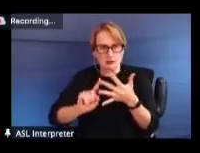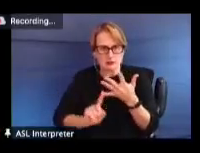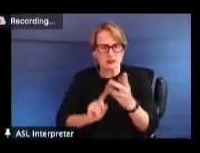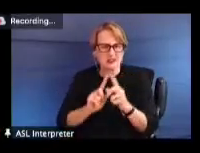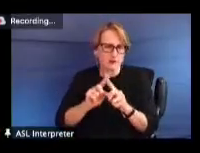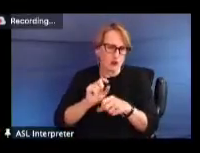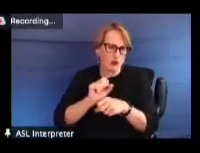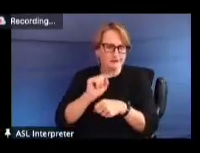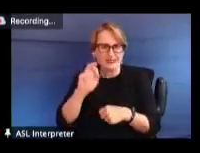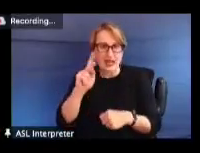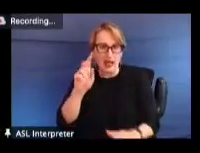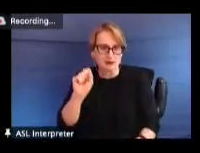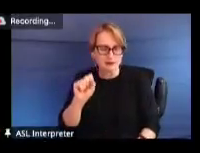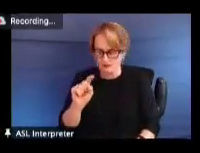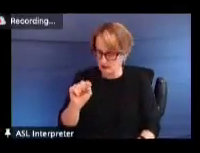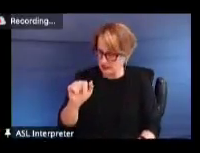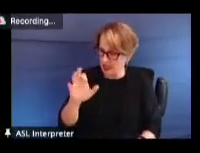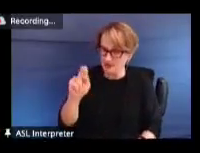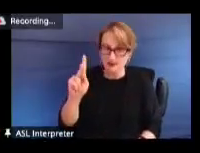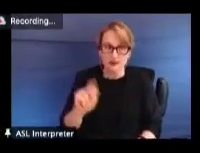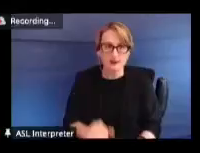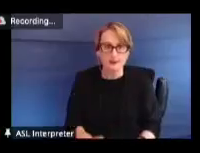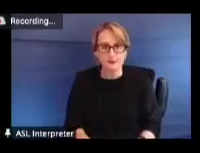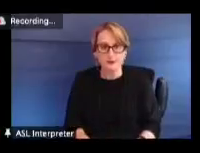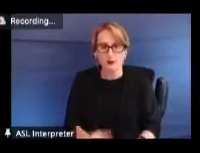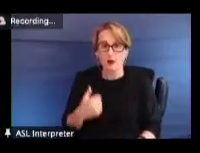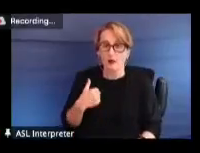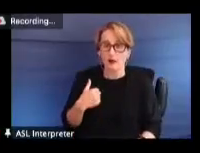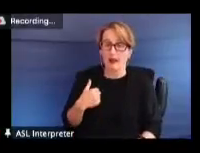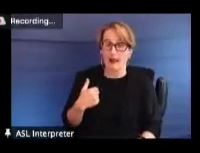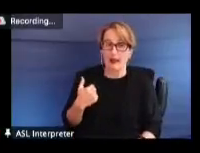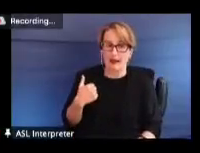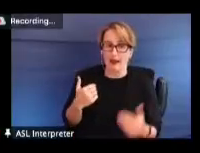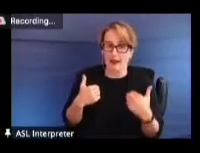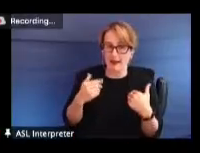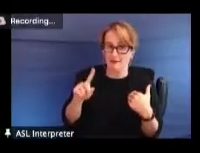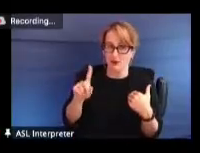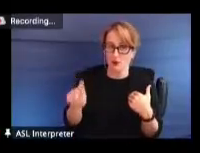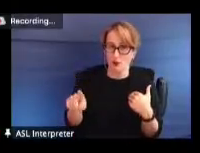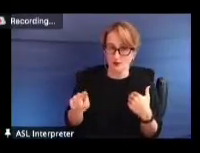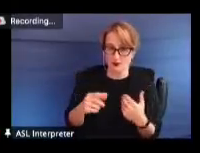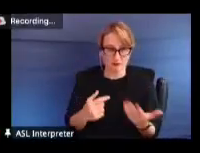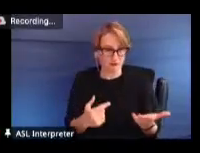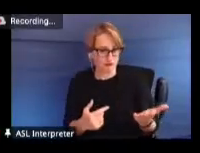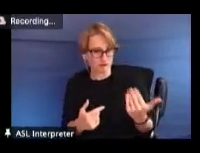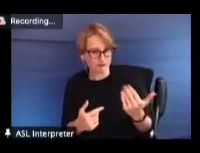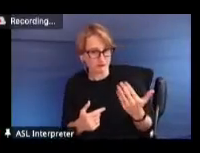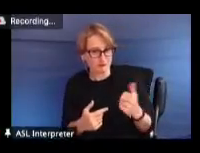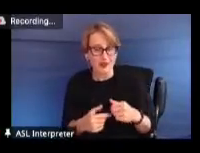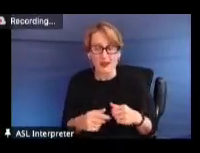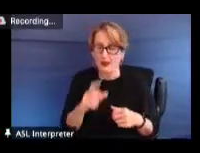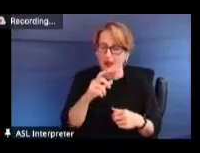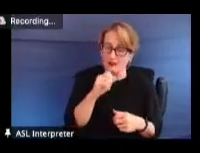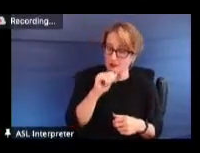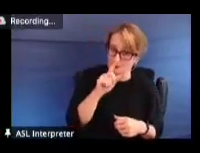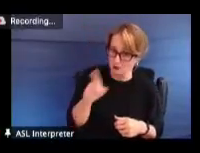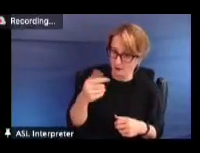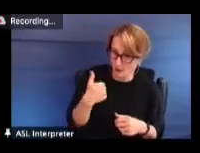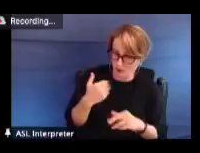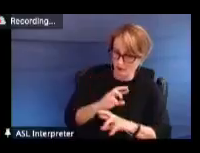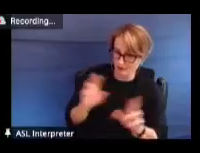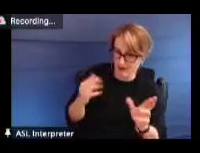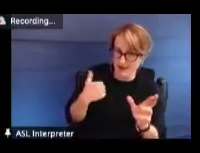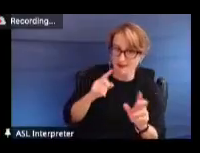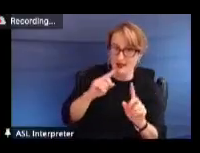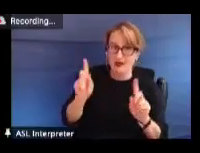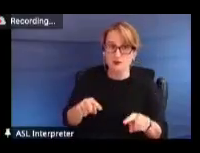So, but can I have a question, but then you probably you have the answer for it. But I mean, do